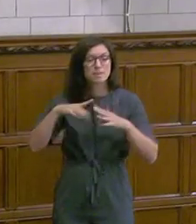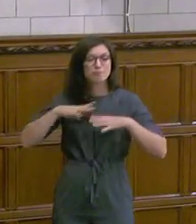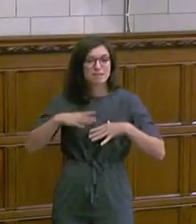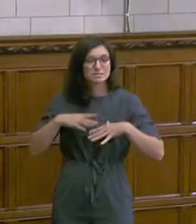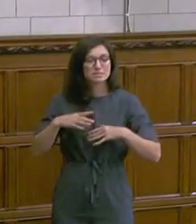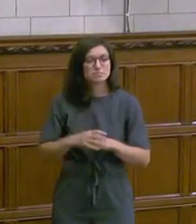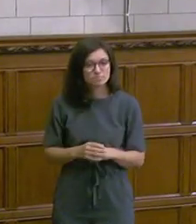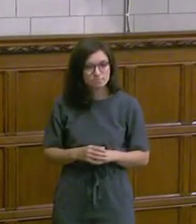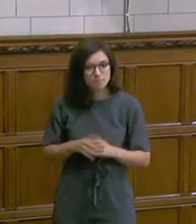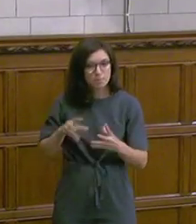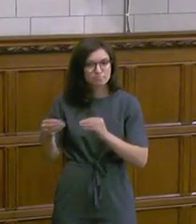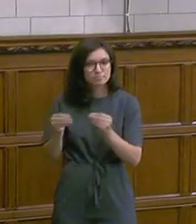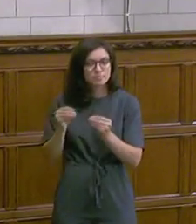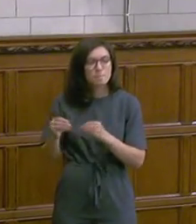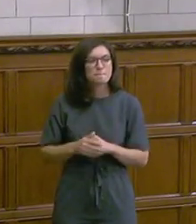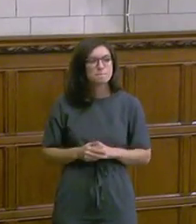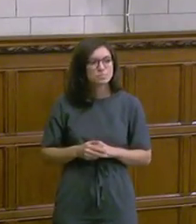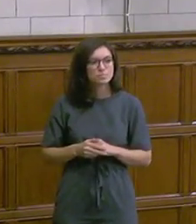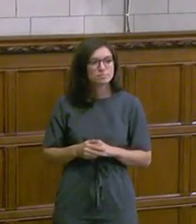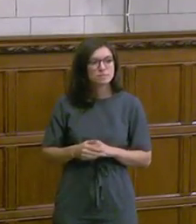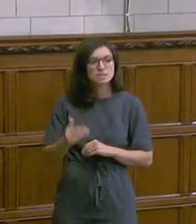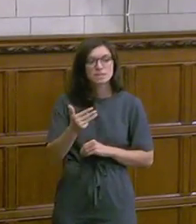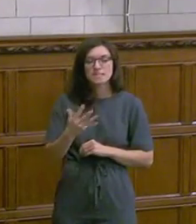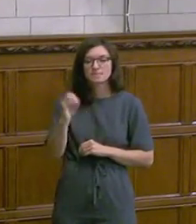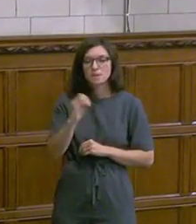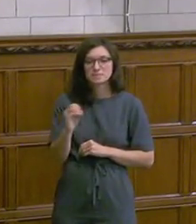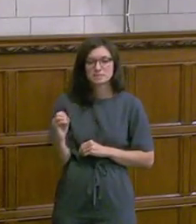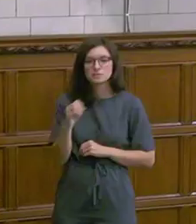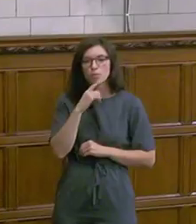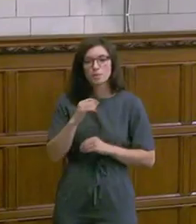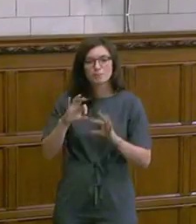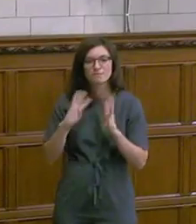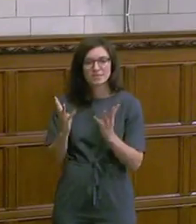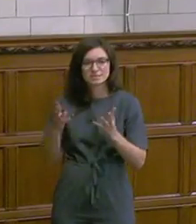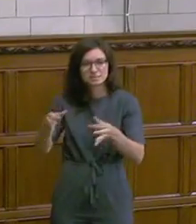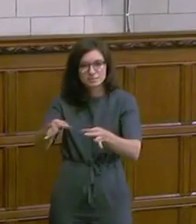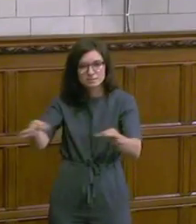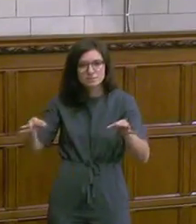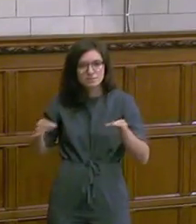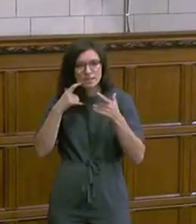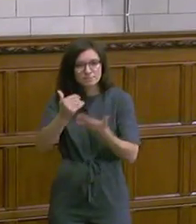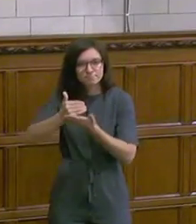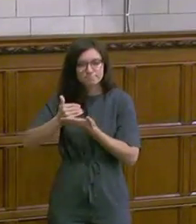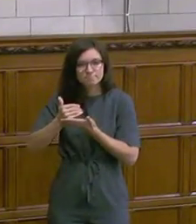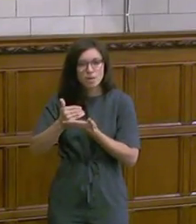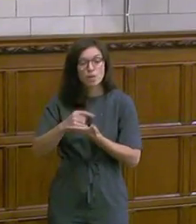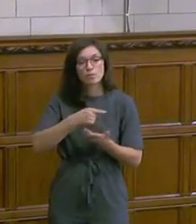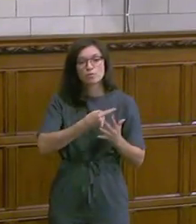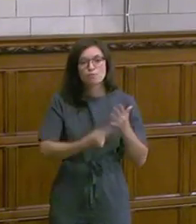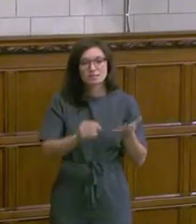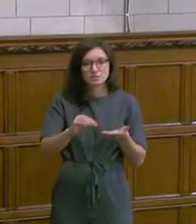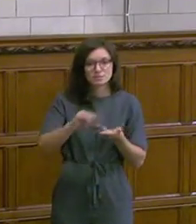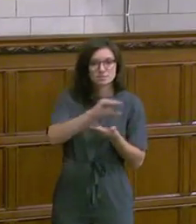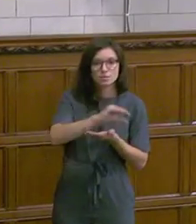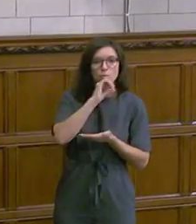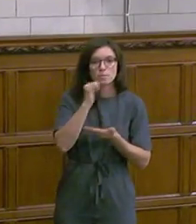of the school's block is now ring fenced. The remaining 0.5% can only be transferred to the high needs block, which funds SEND